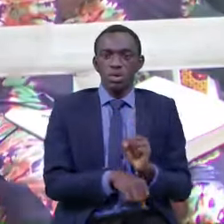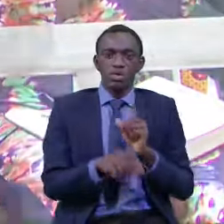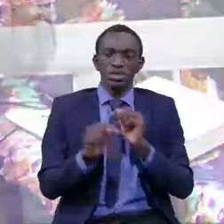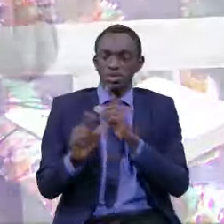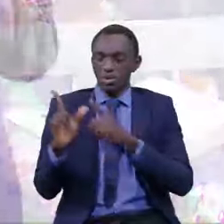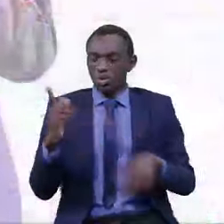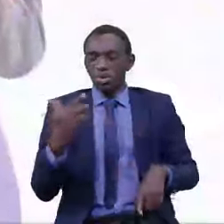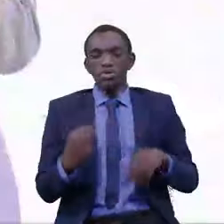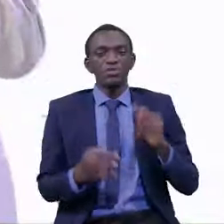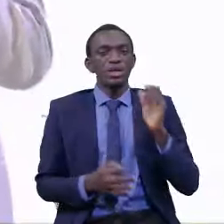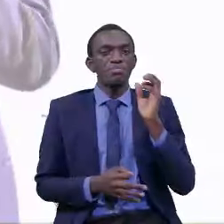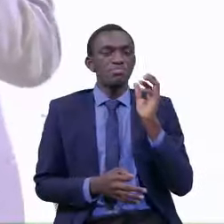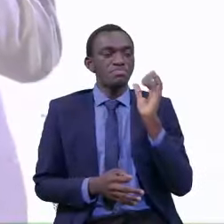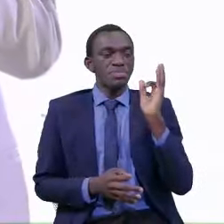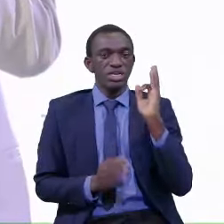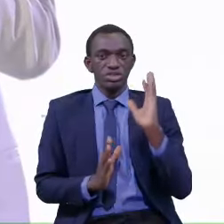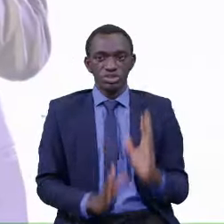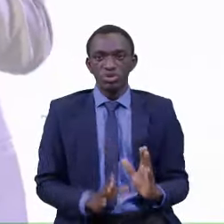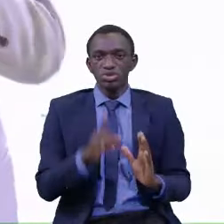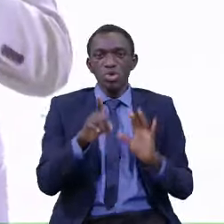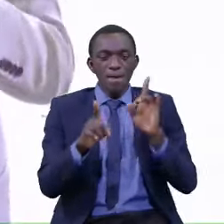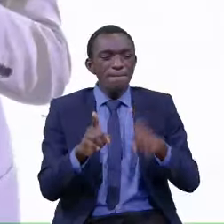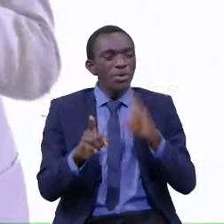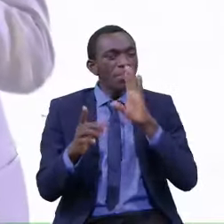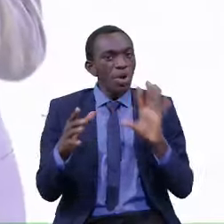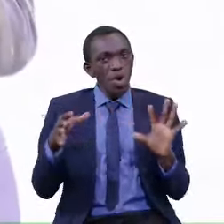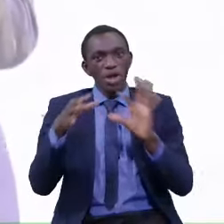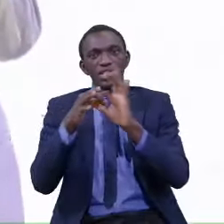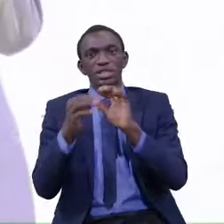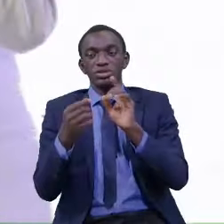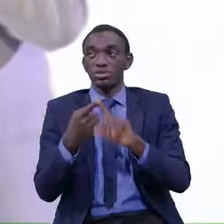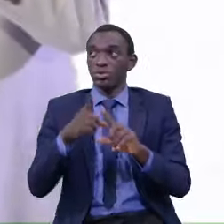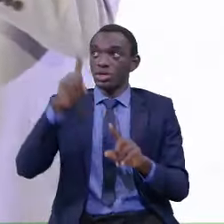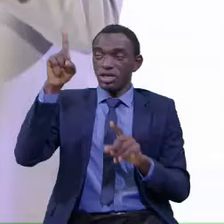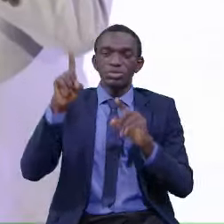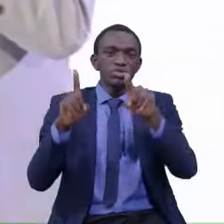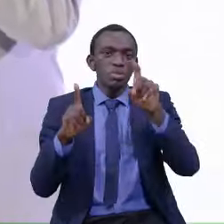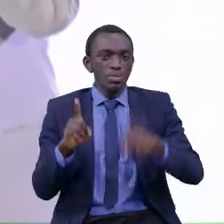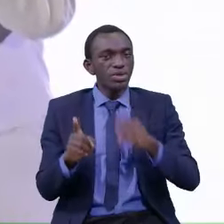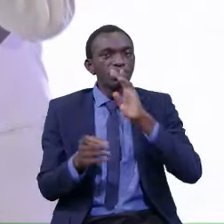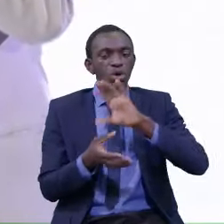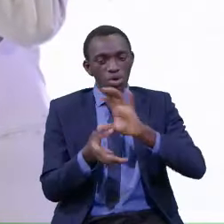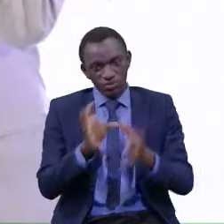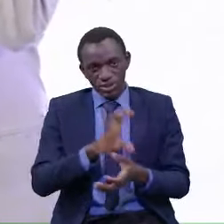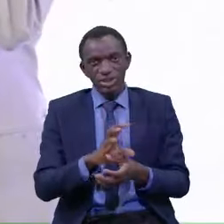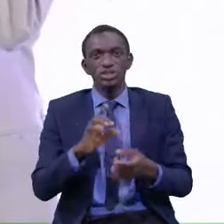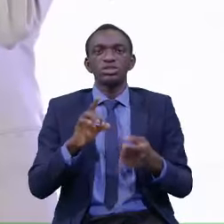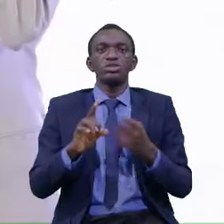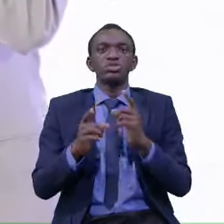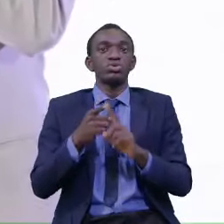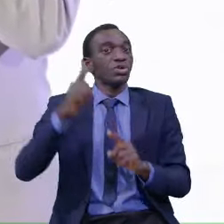to be connected with him. You need to be converted to him. You need to be committed unto him. There is